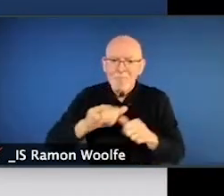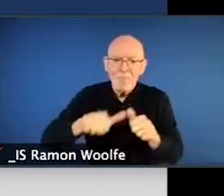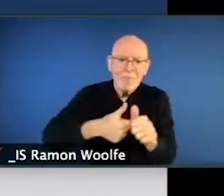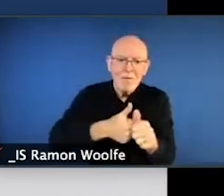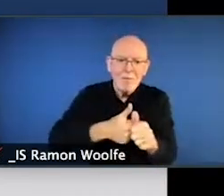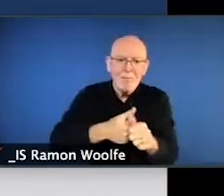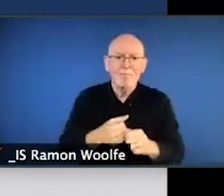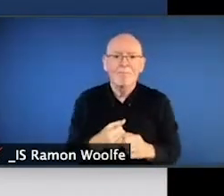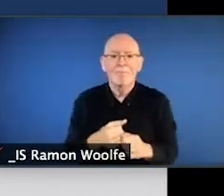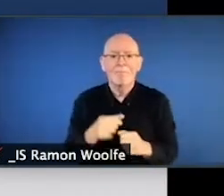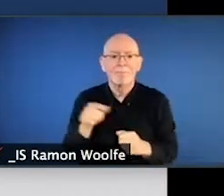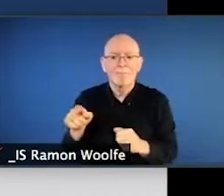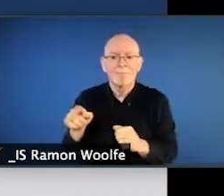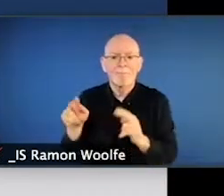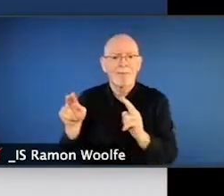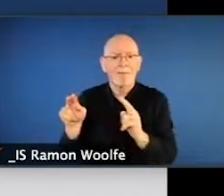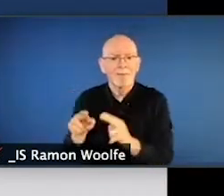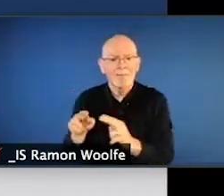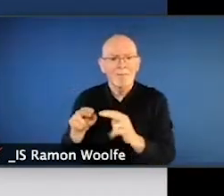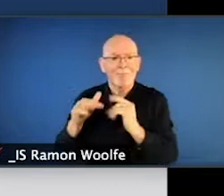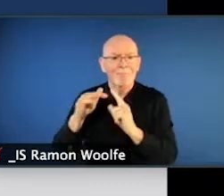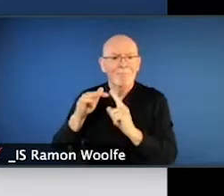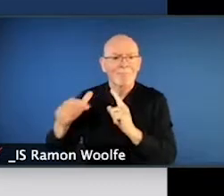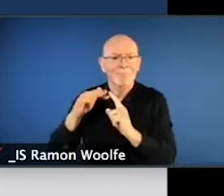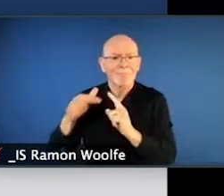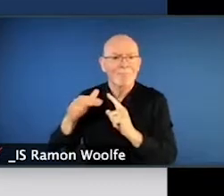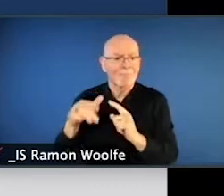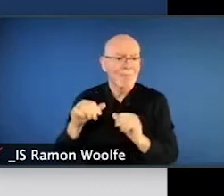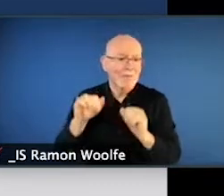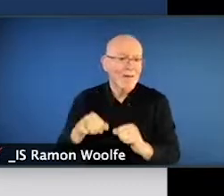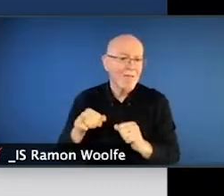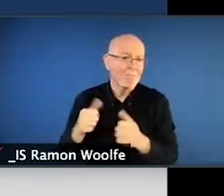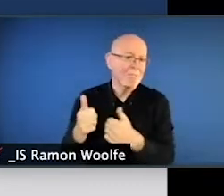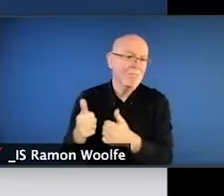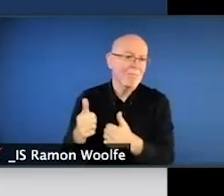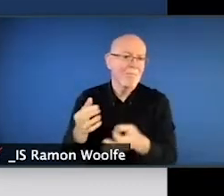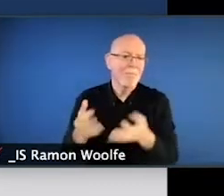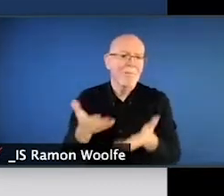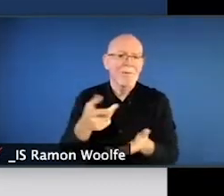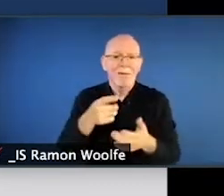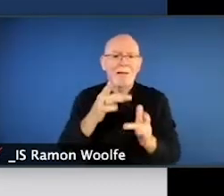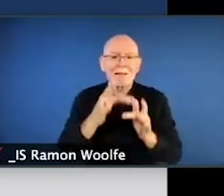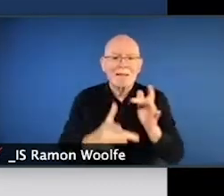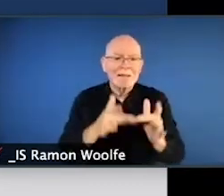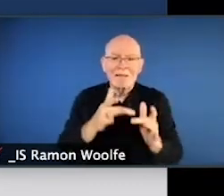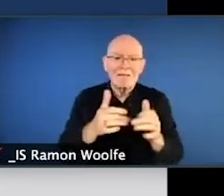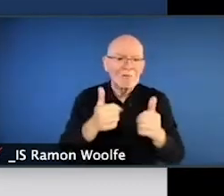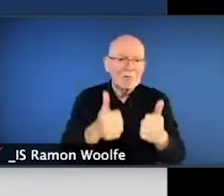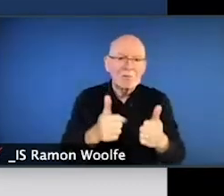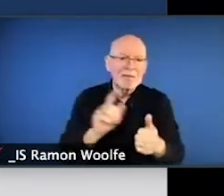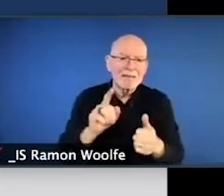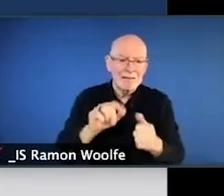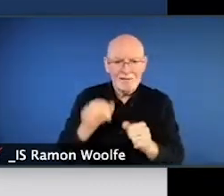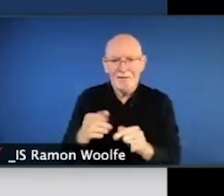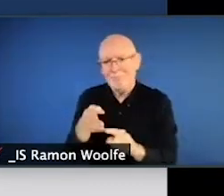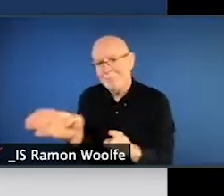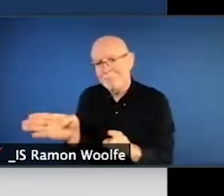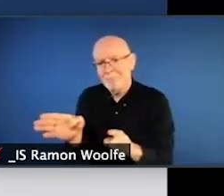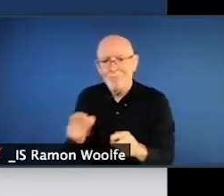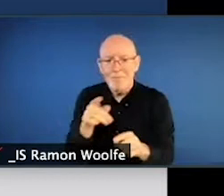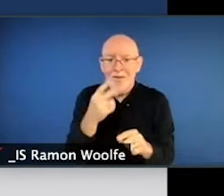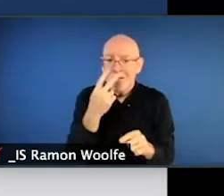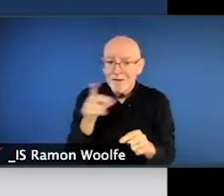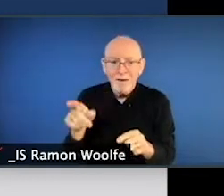just follow the links that you see now on your screen. My colleague will also be sharing these links in the chat. And if you need those